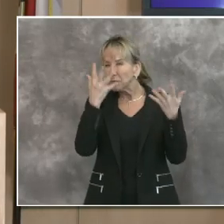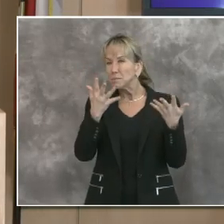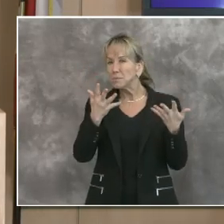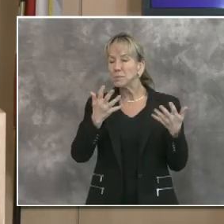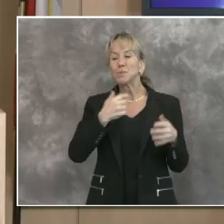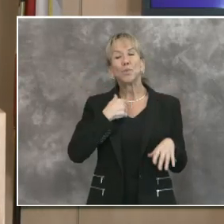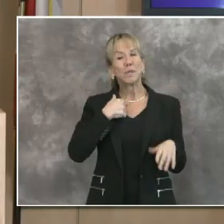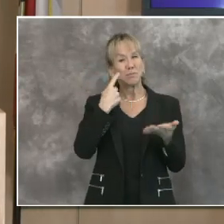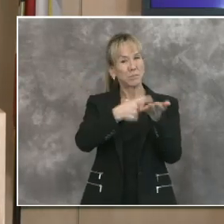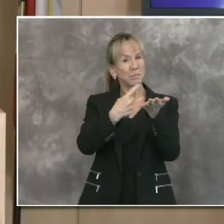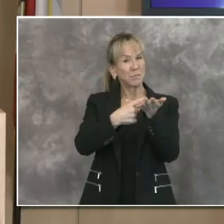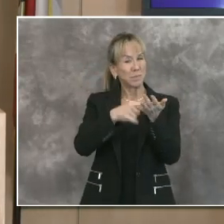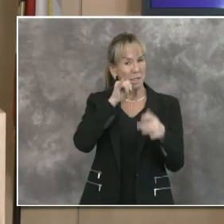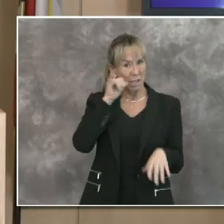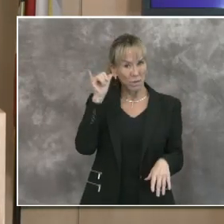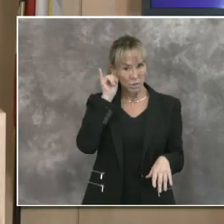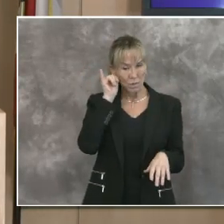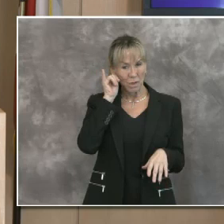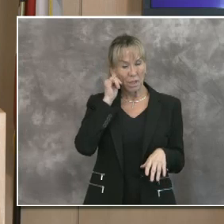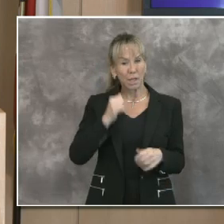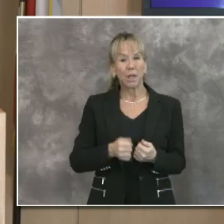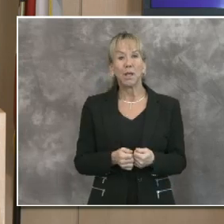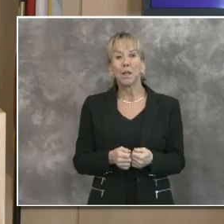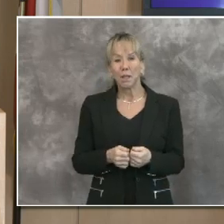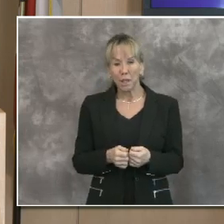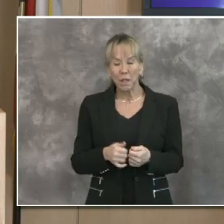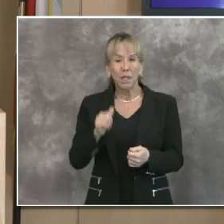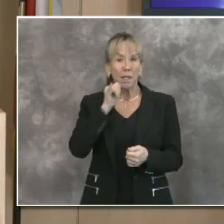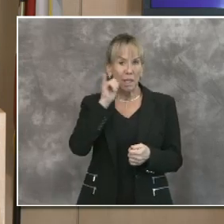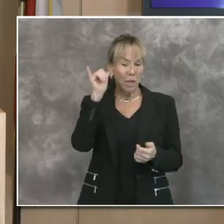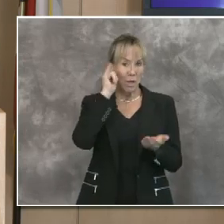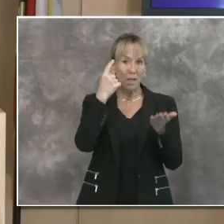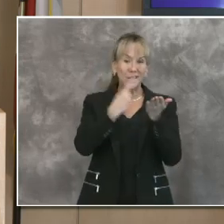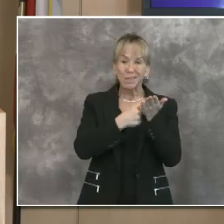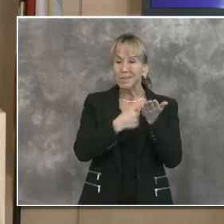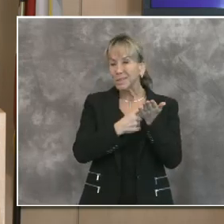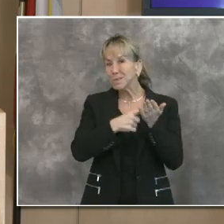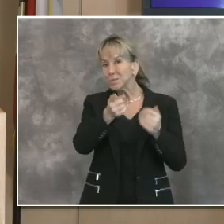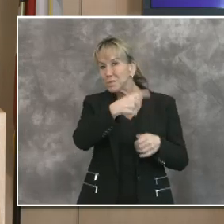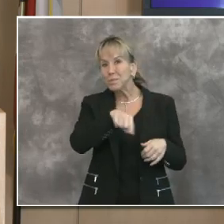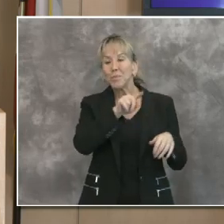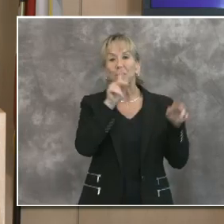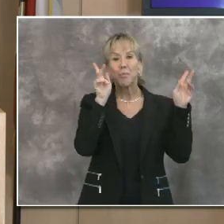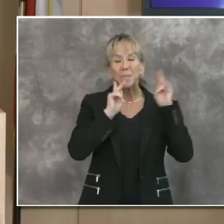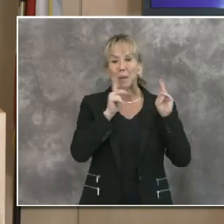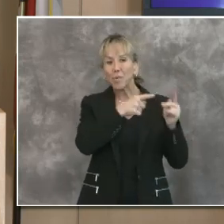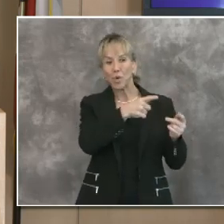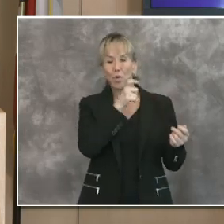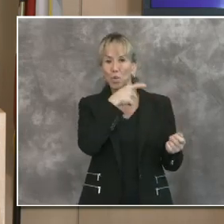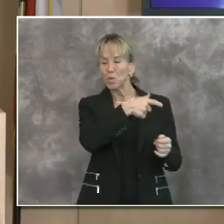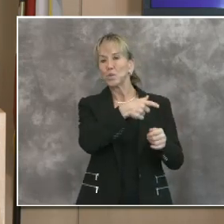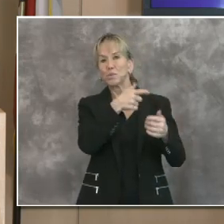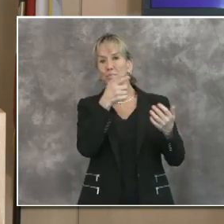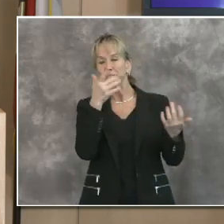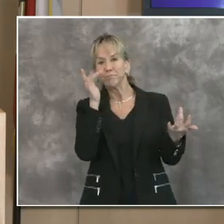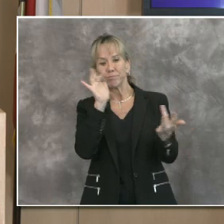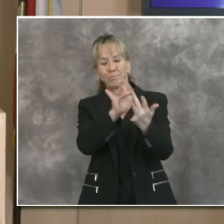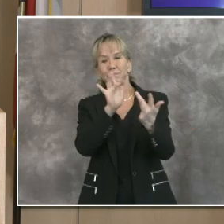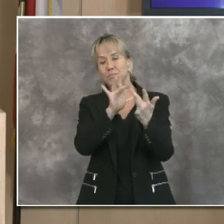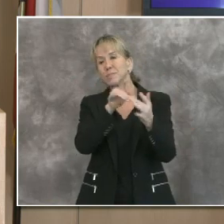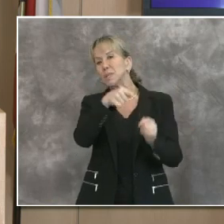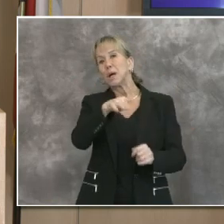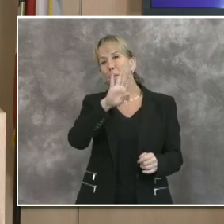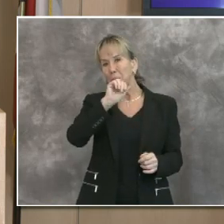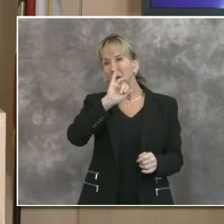we talked about yesterday. As we discussed yesterday, our medical people are in regular contact with Baja California officials about